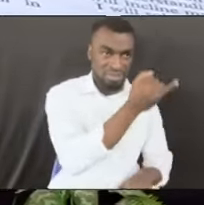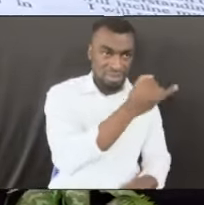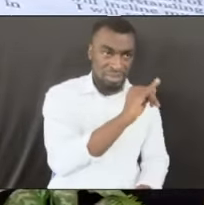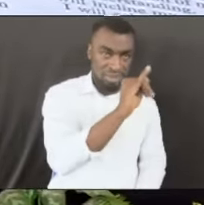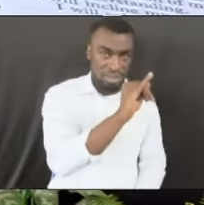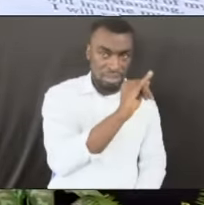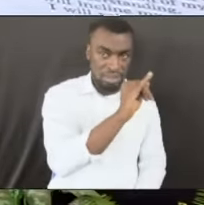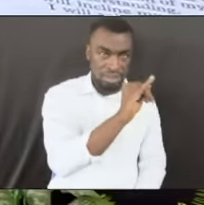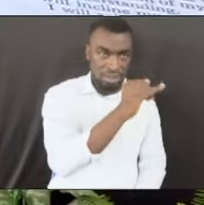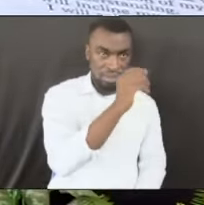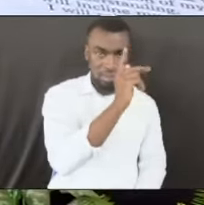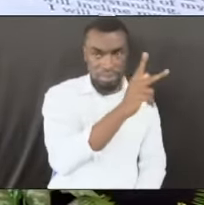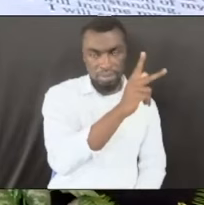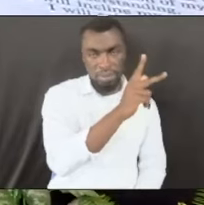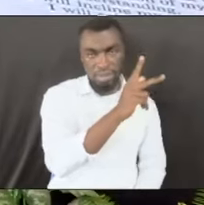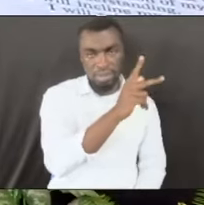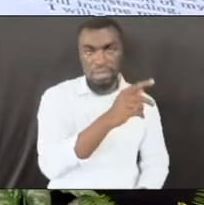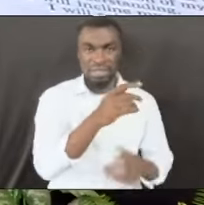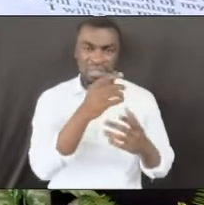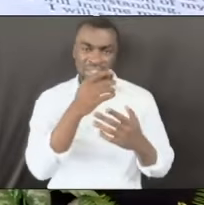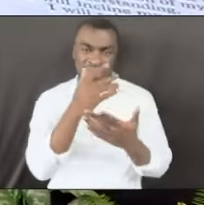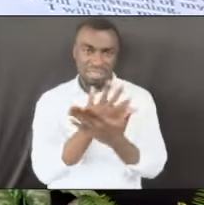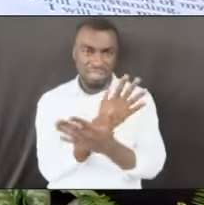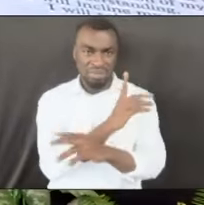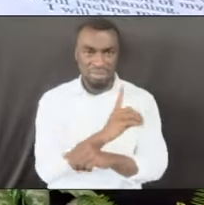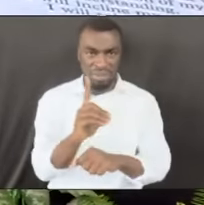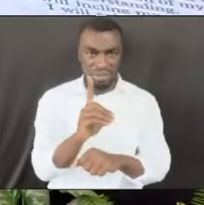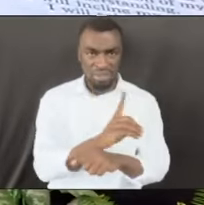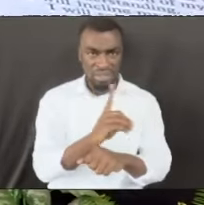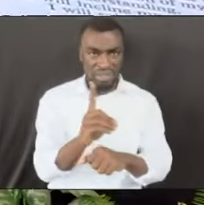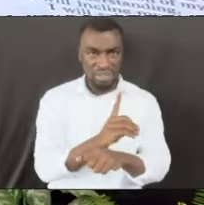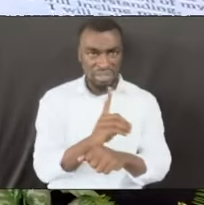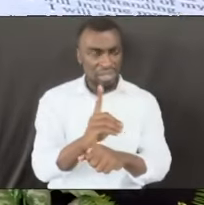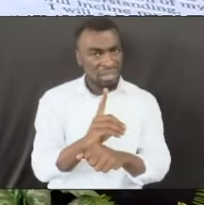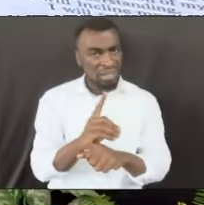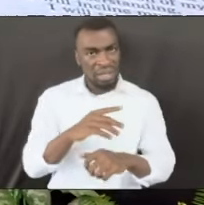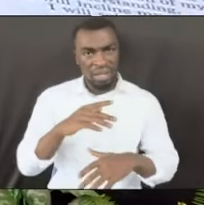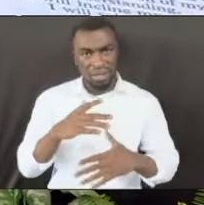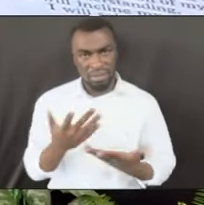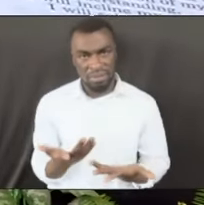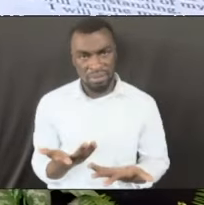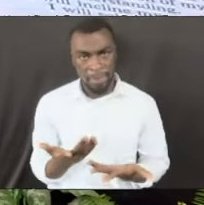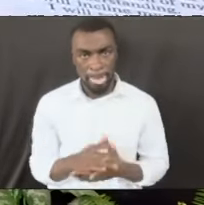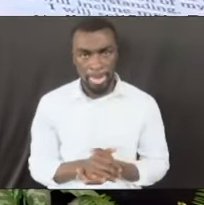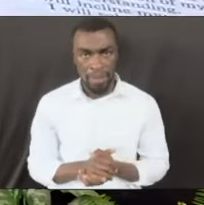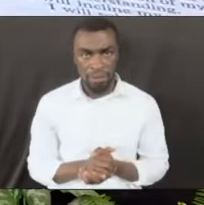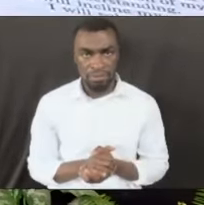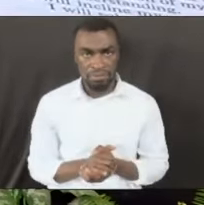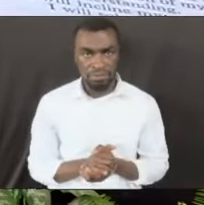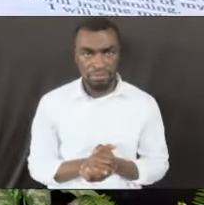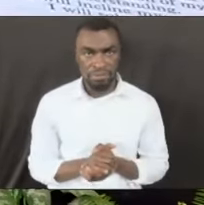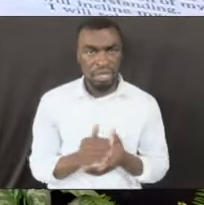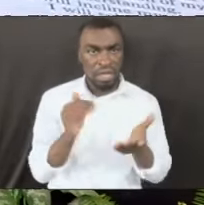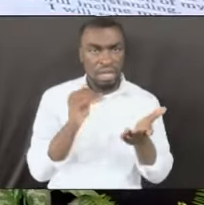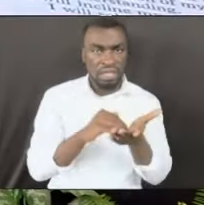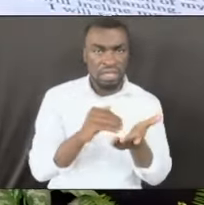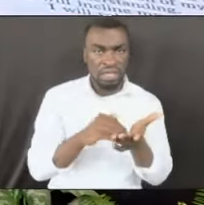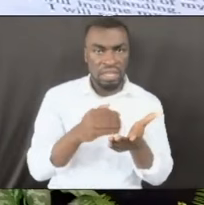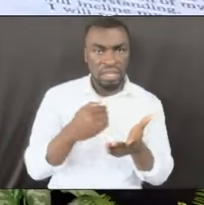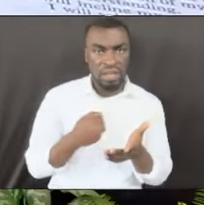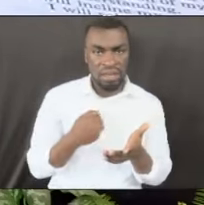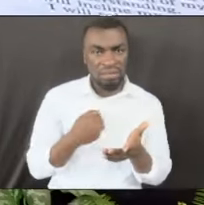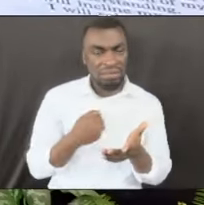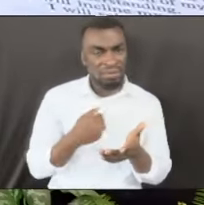Unfortunately, some duties are pleasant. But again, we also have